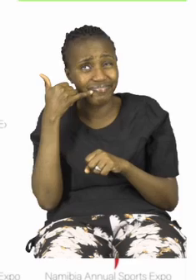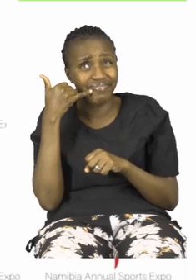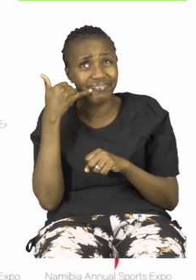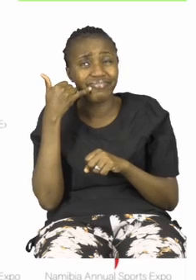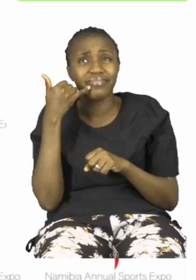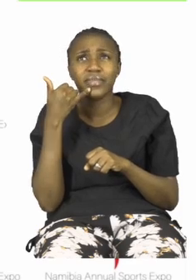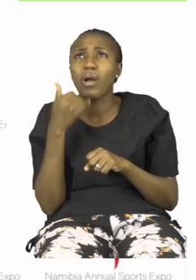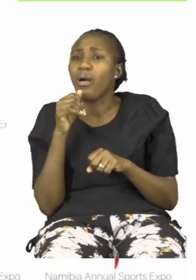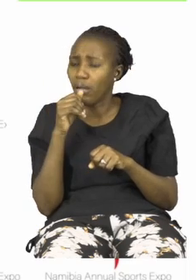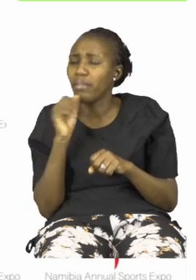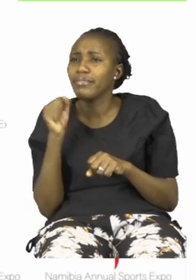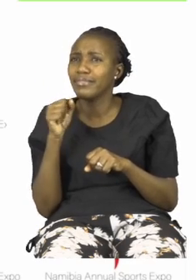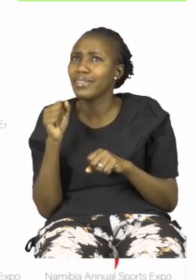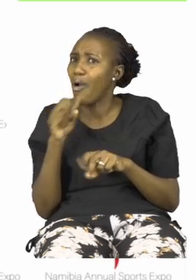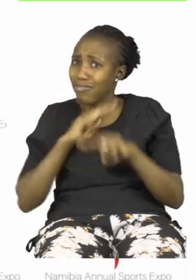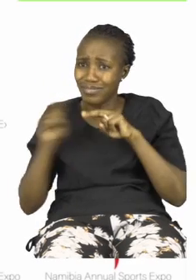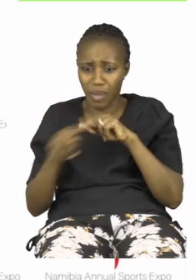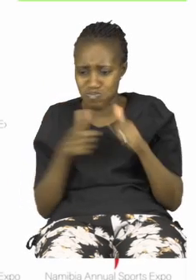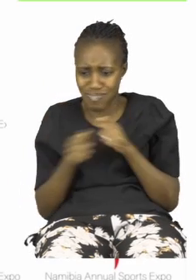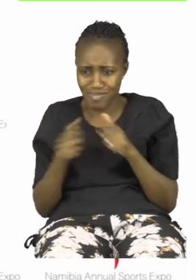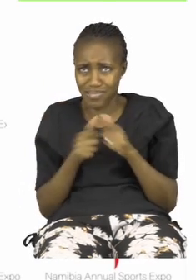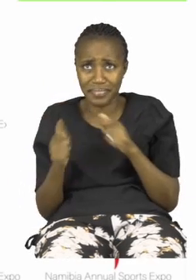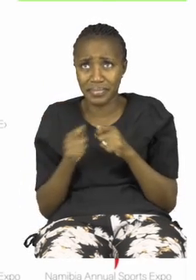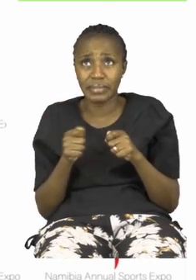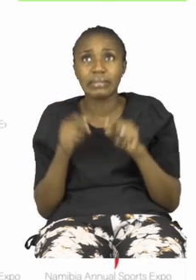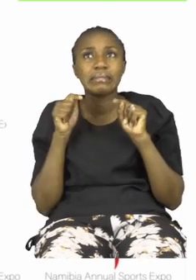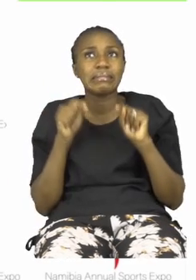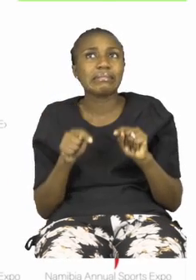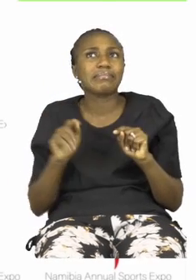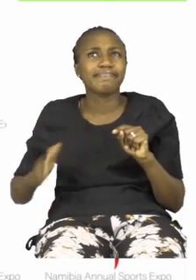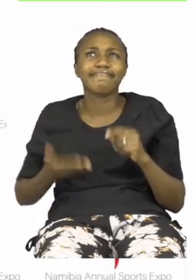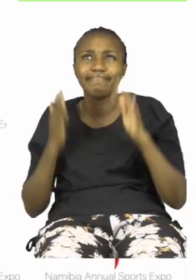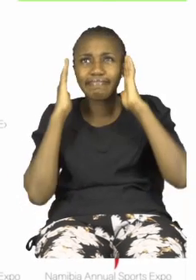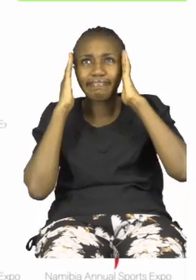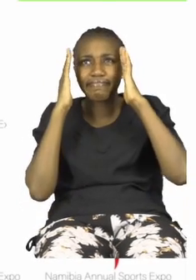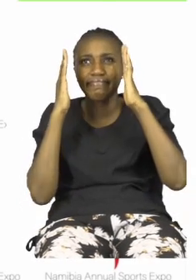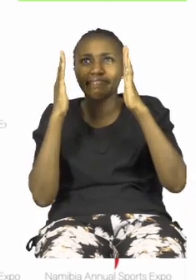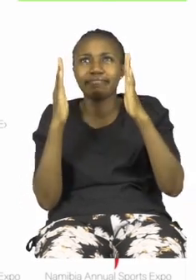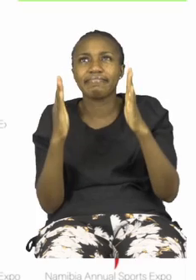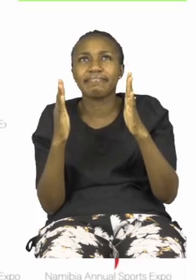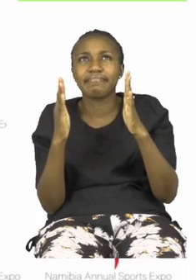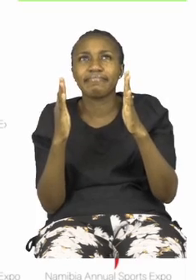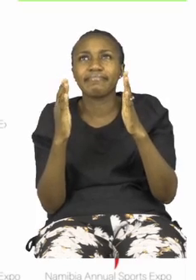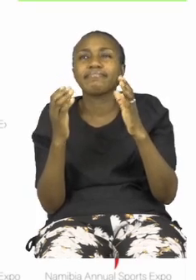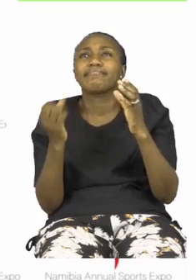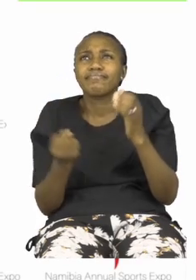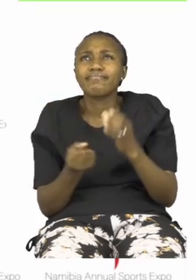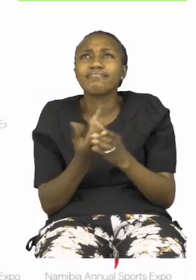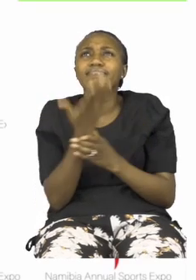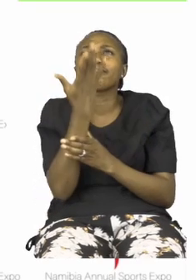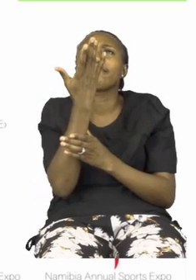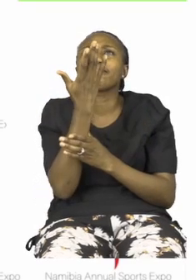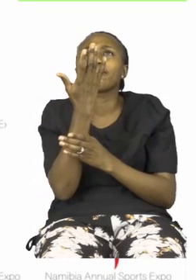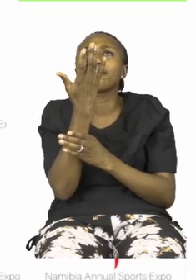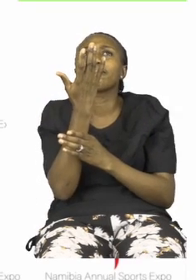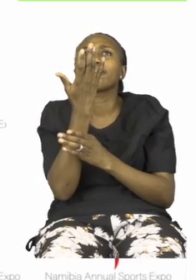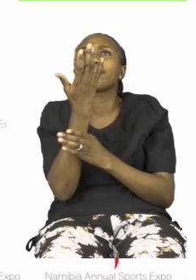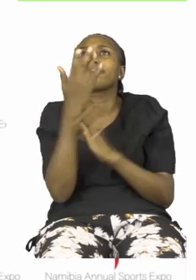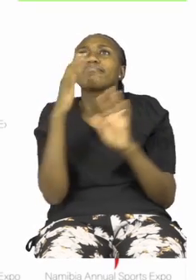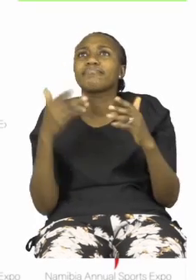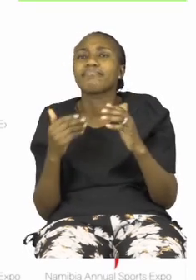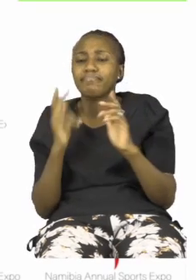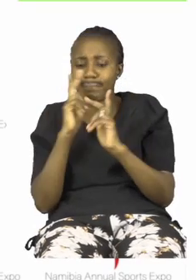So that's why we are trying to start focusing on established platforms, or platforms that are easier for people to get access